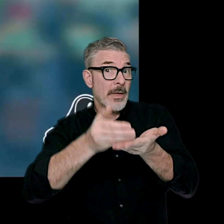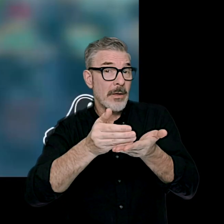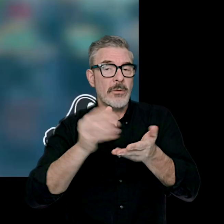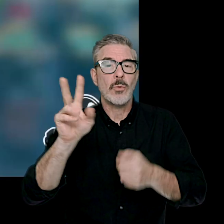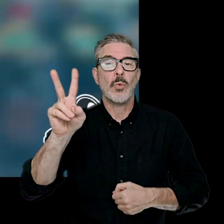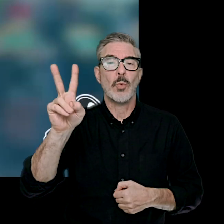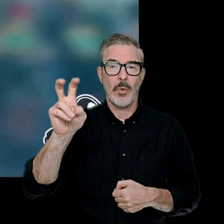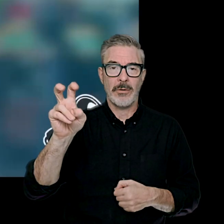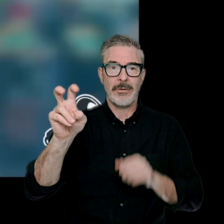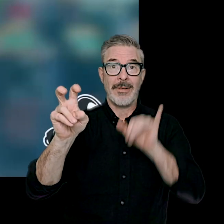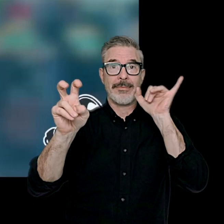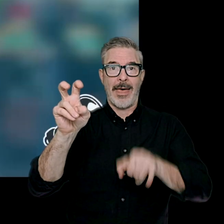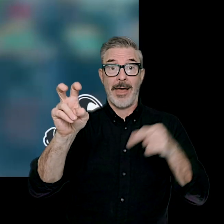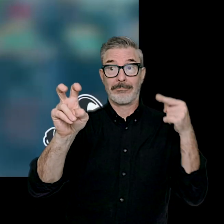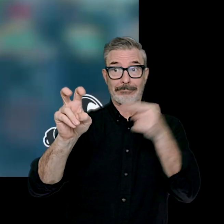year,